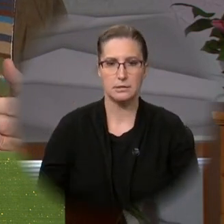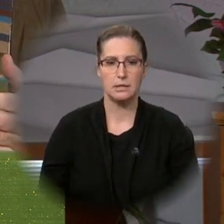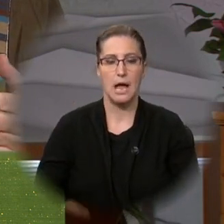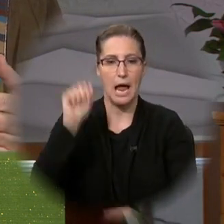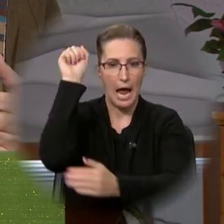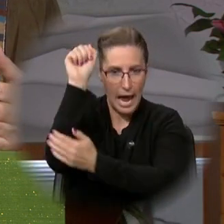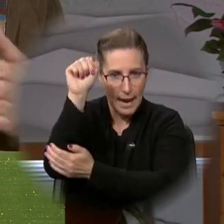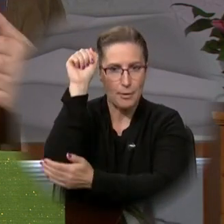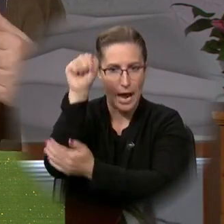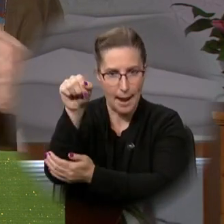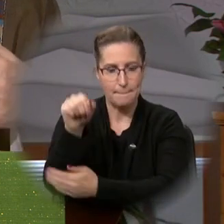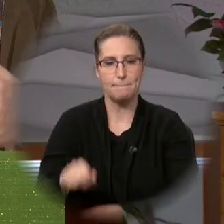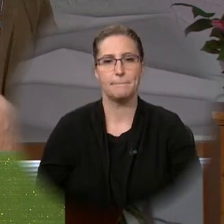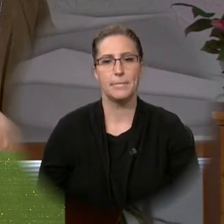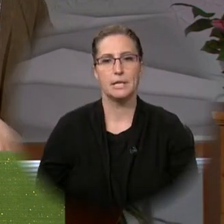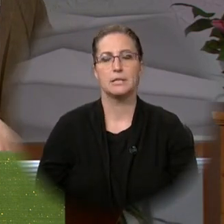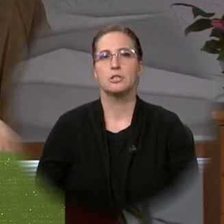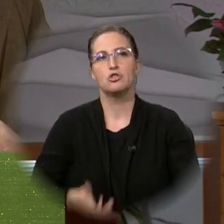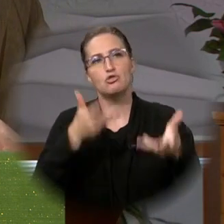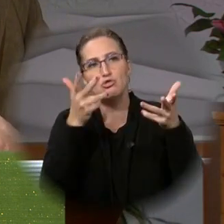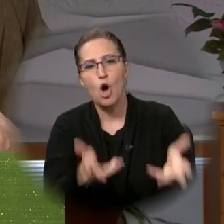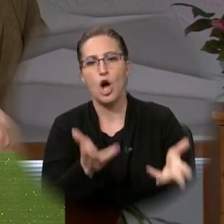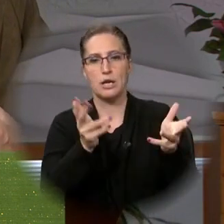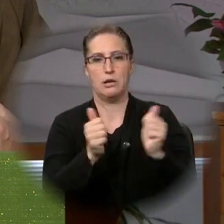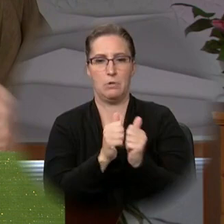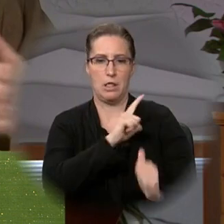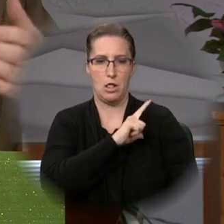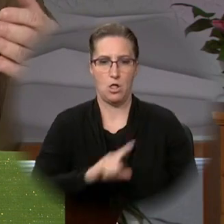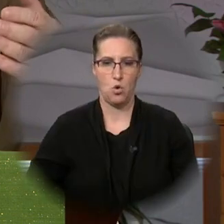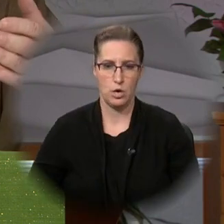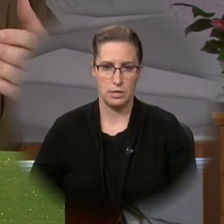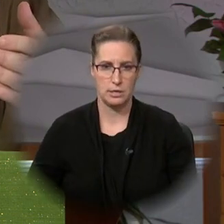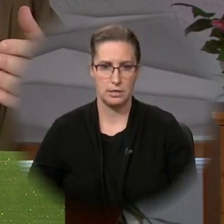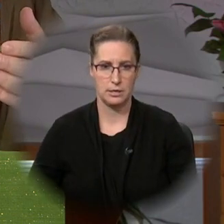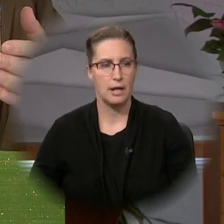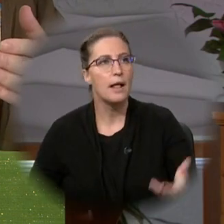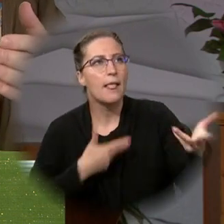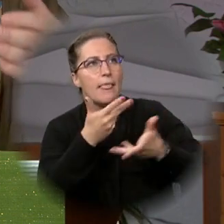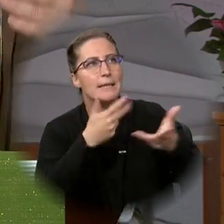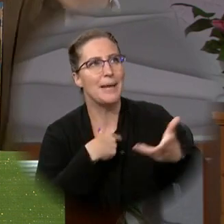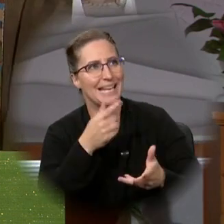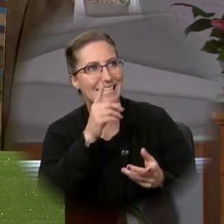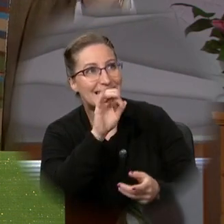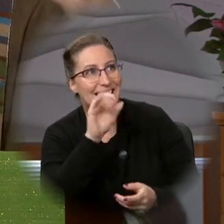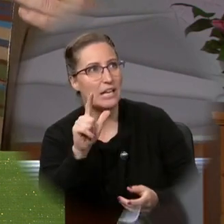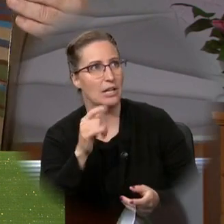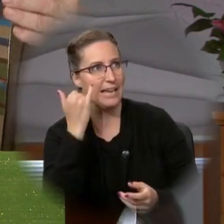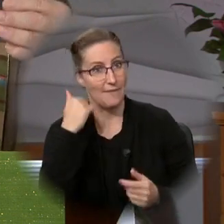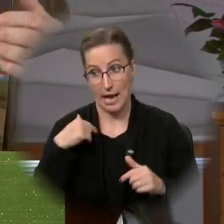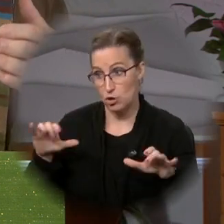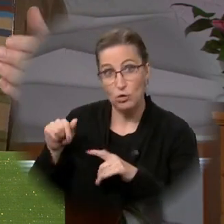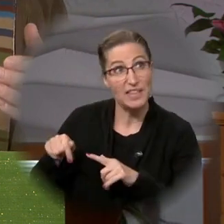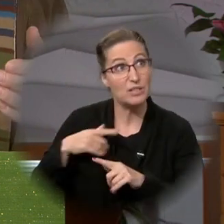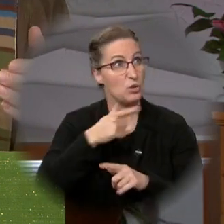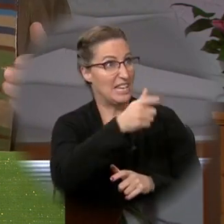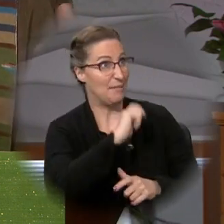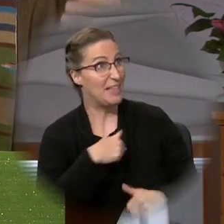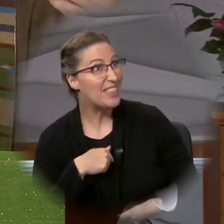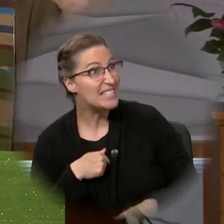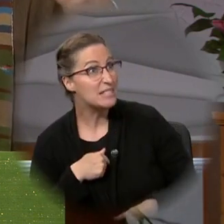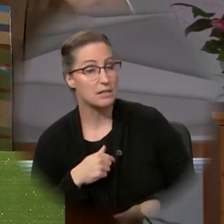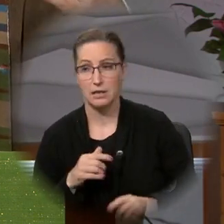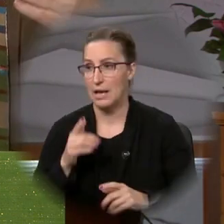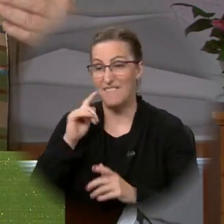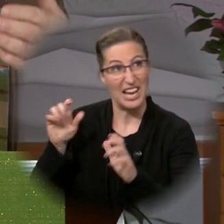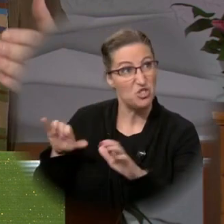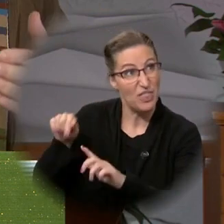Abraham talking to the Lord God. Let's make a deal, God. If I can do this, will you give me this? If